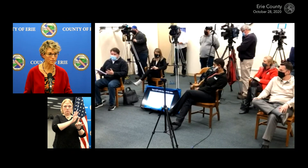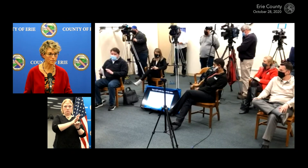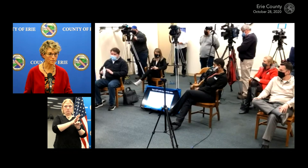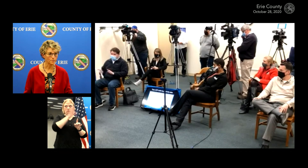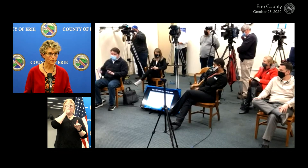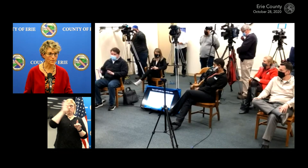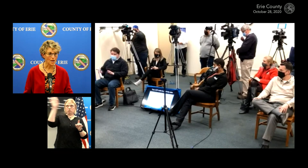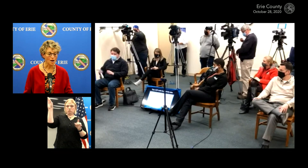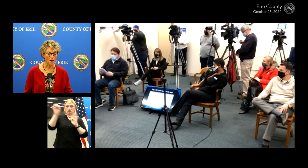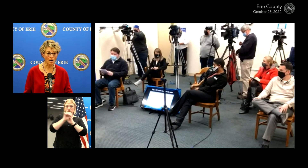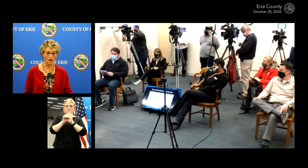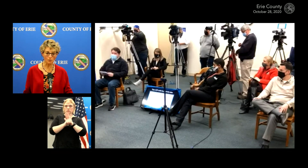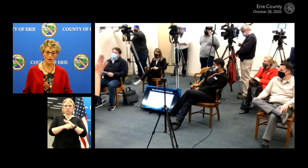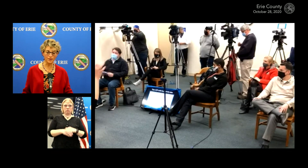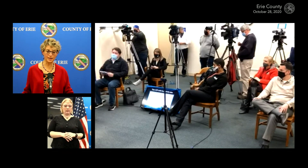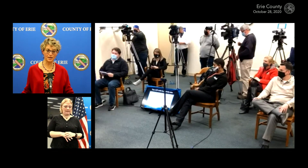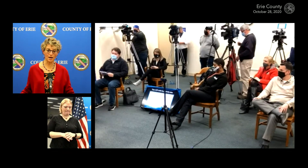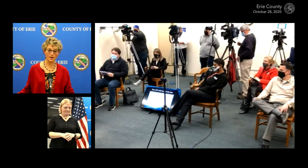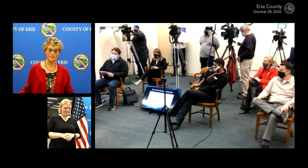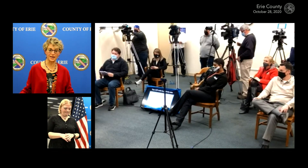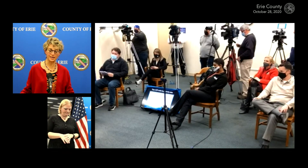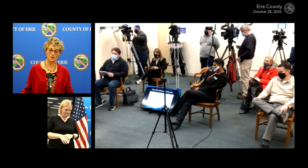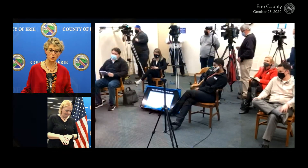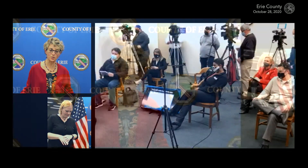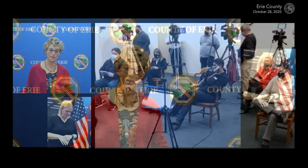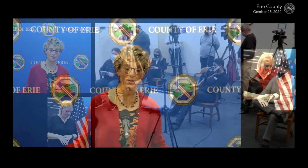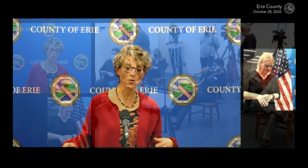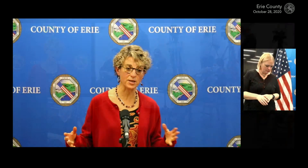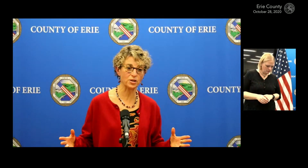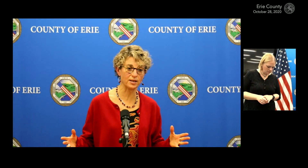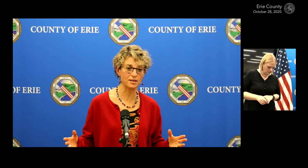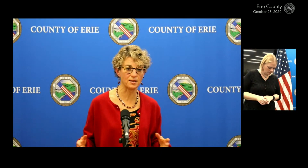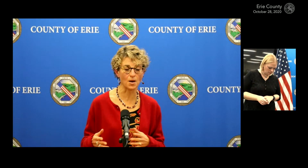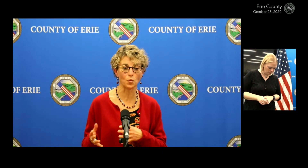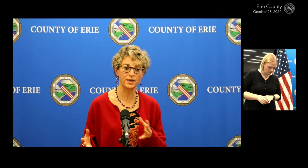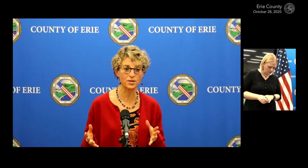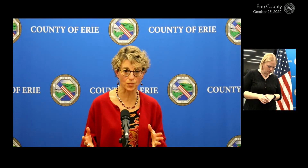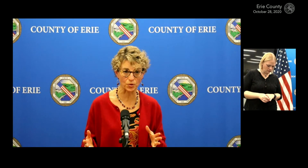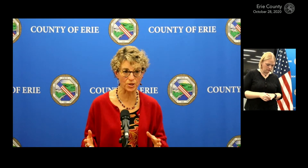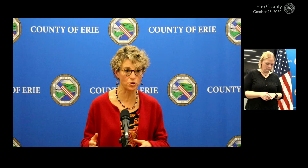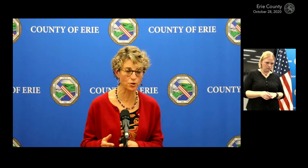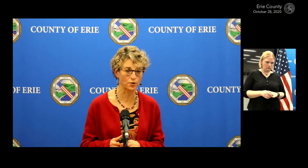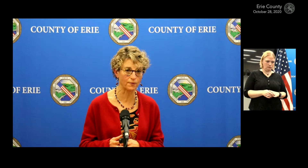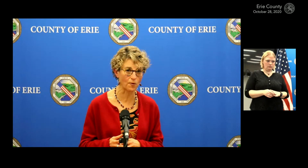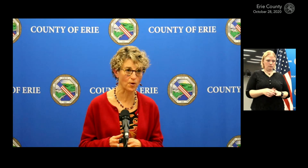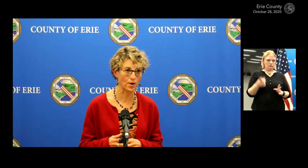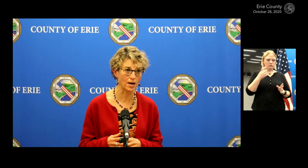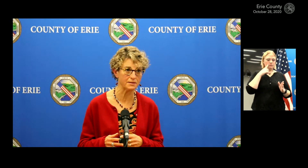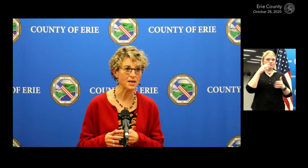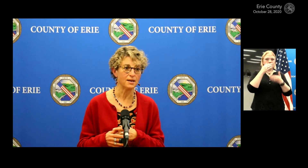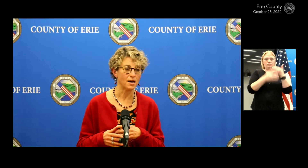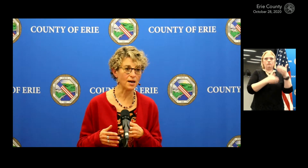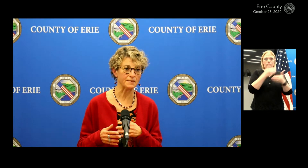department? Is that all they got to do? Well, so the question is, what is the procedure